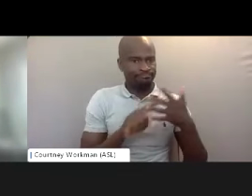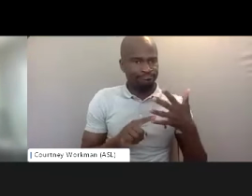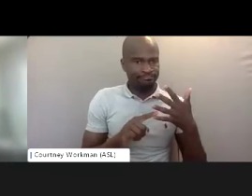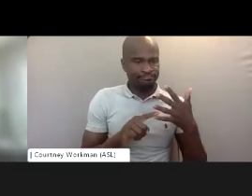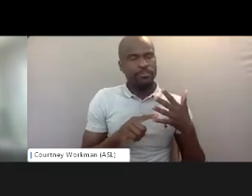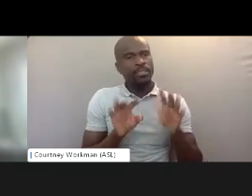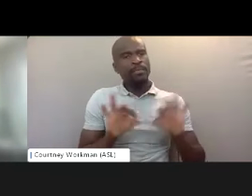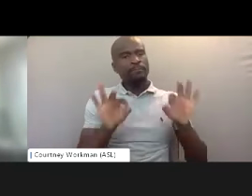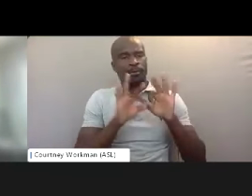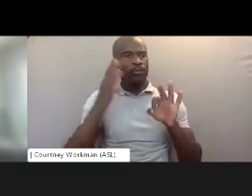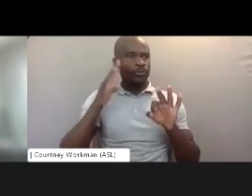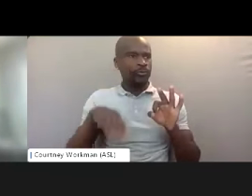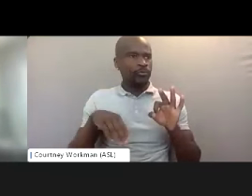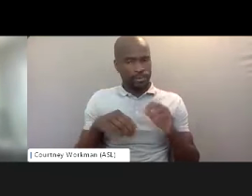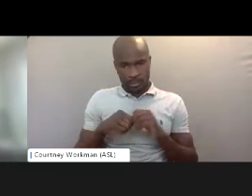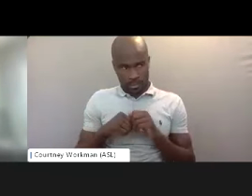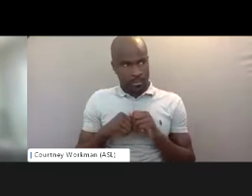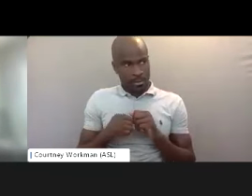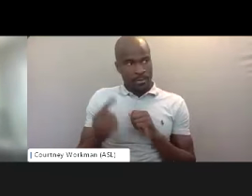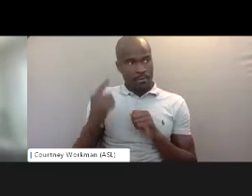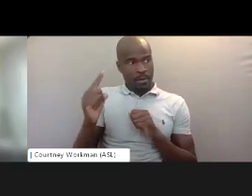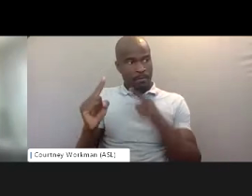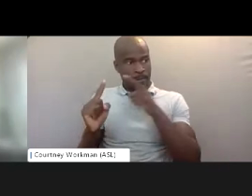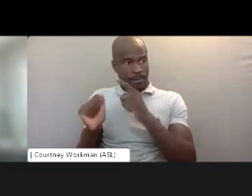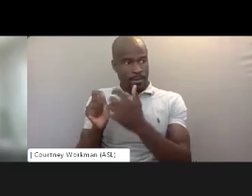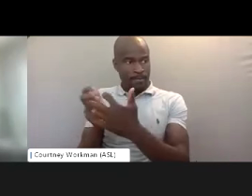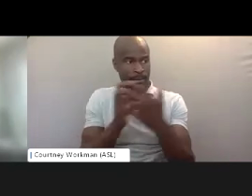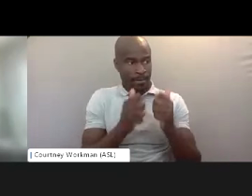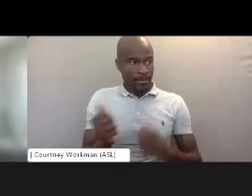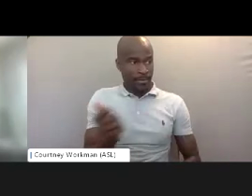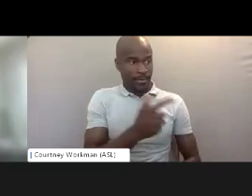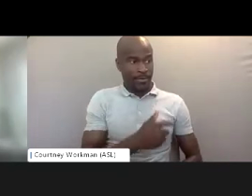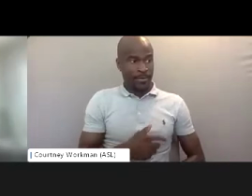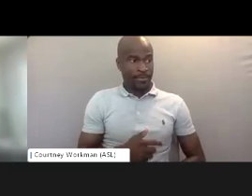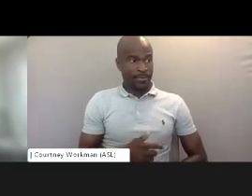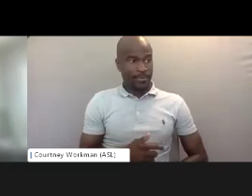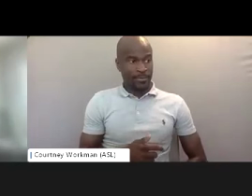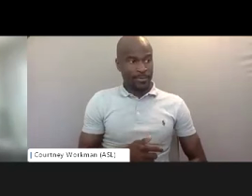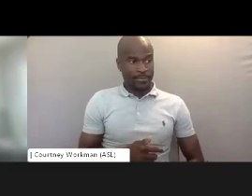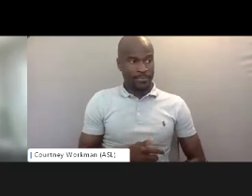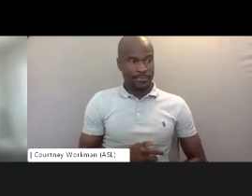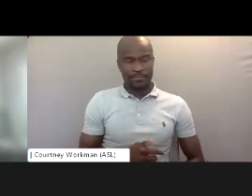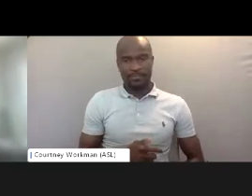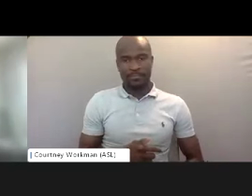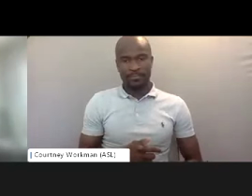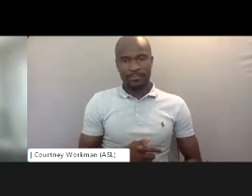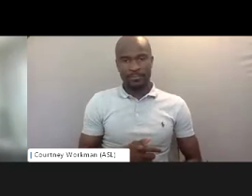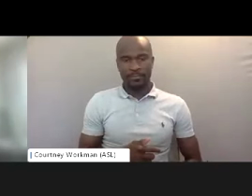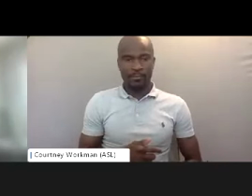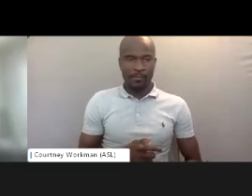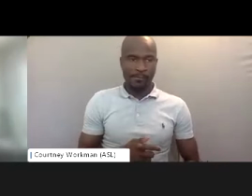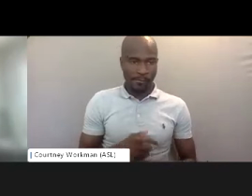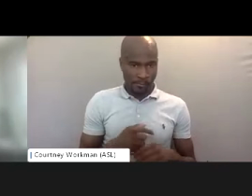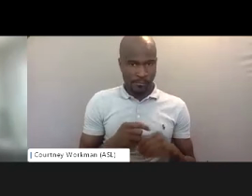fit all. And that is a huge takeaway in what we talk about whenever we work with communities and we're working on best practice number